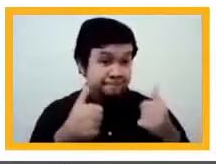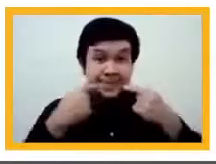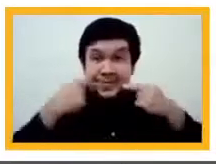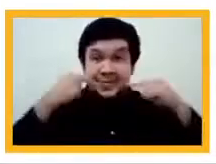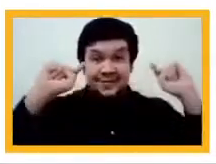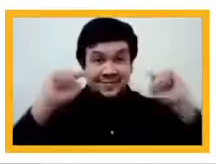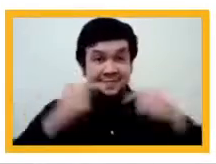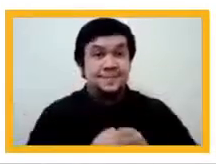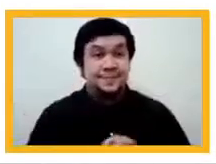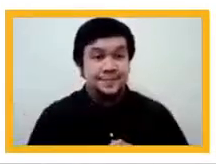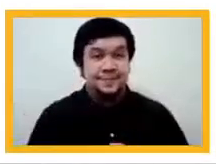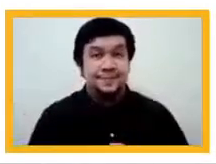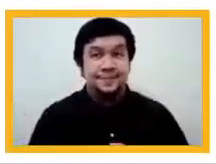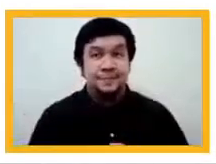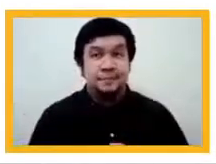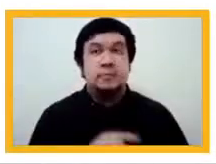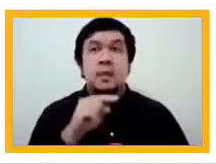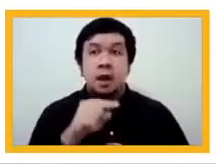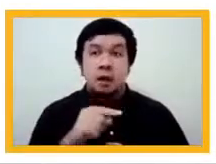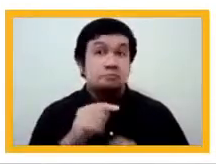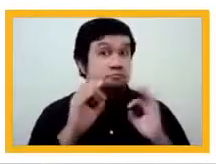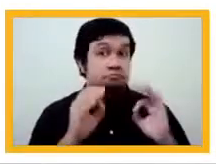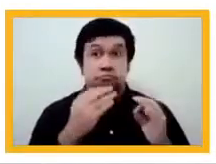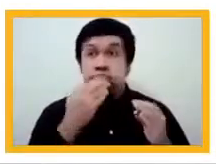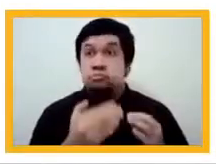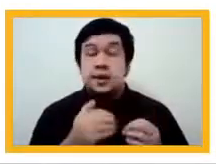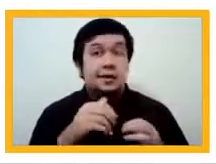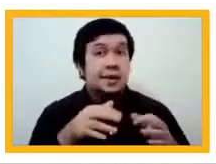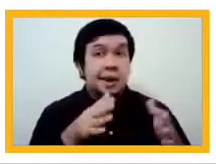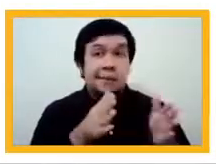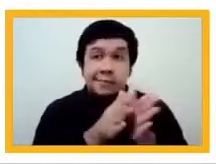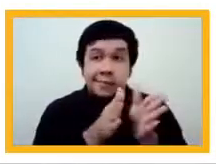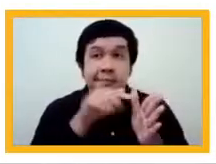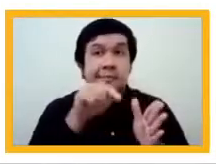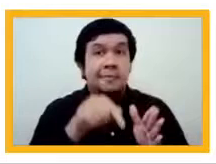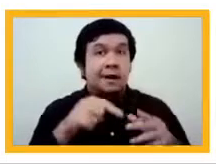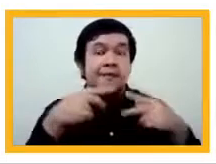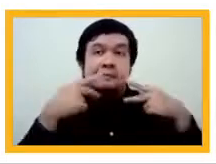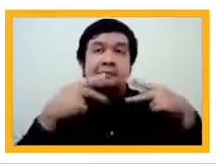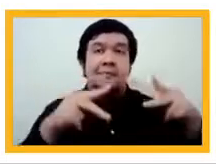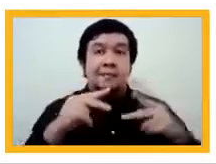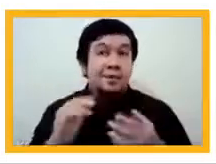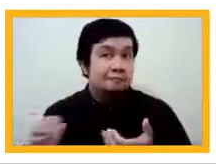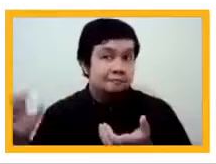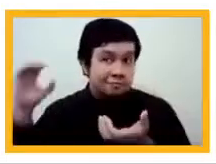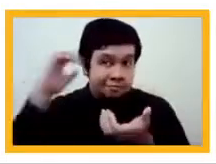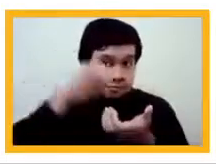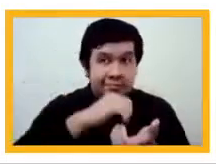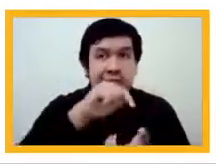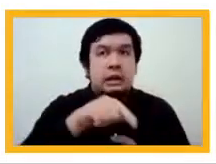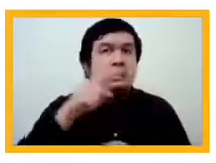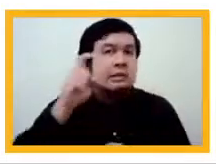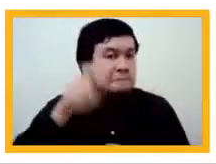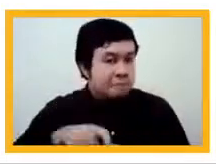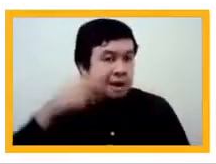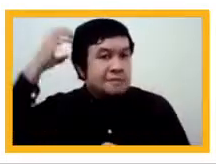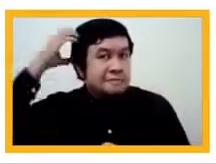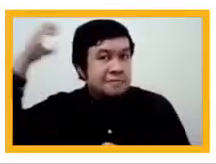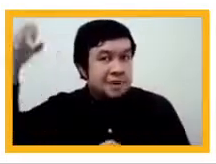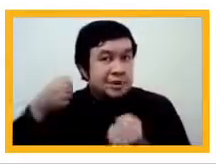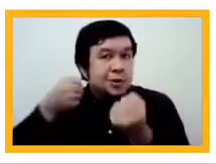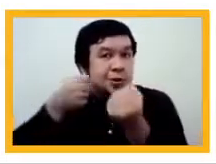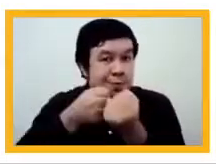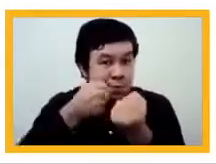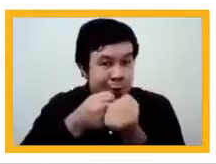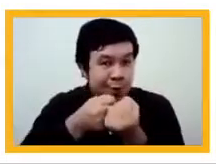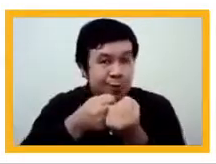important point that is it is a public investment, and government has to stand behind it and provide some funding